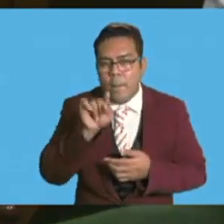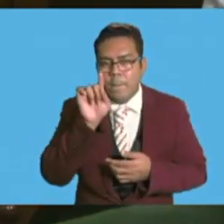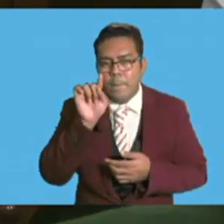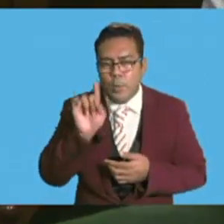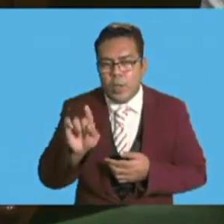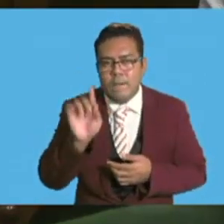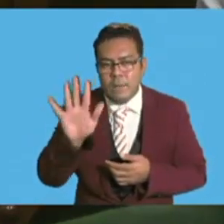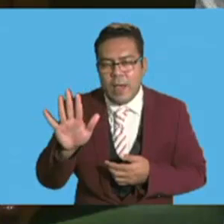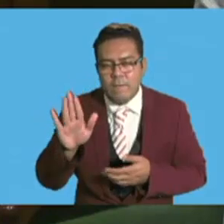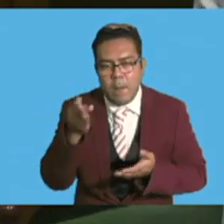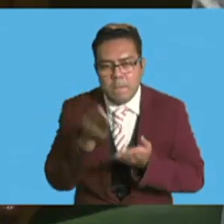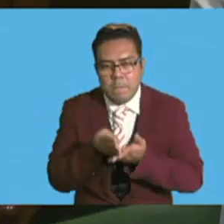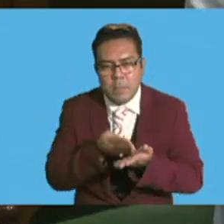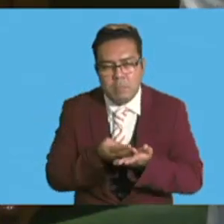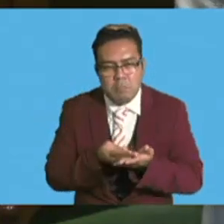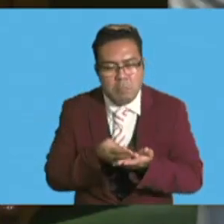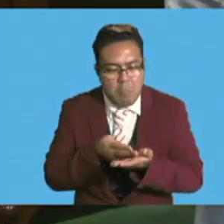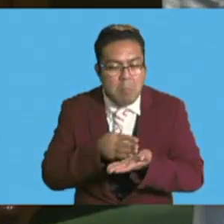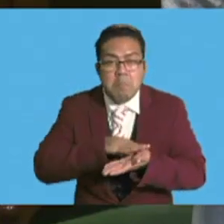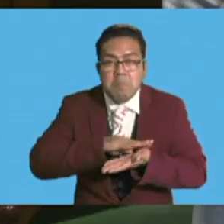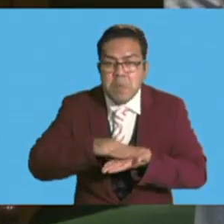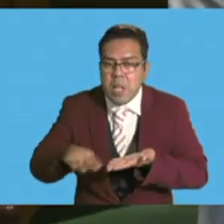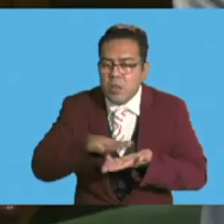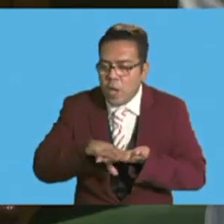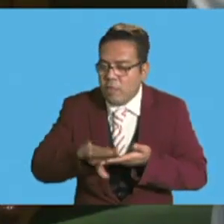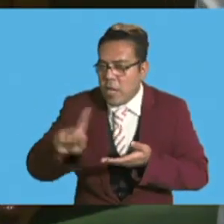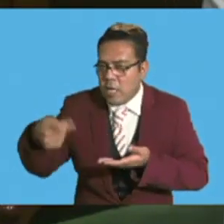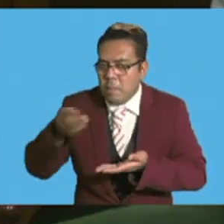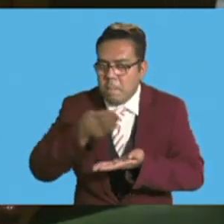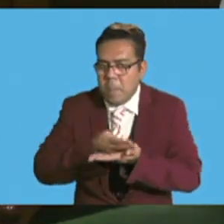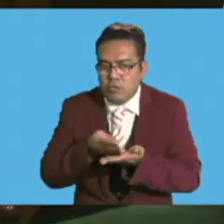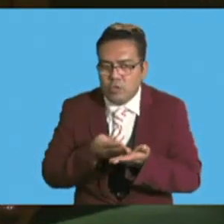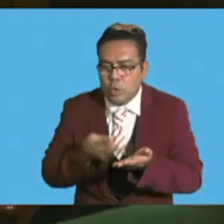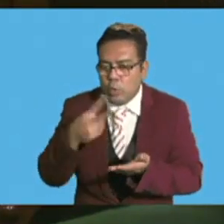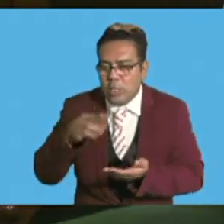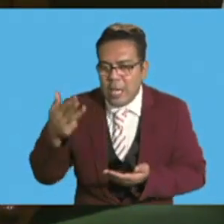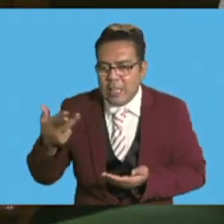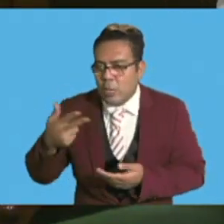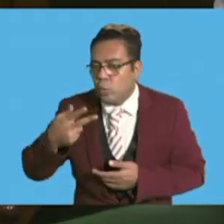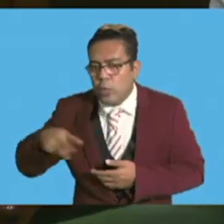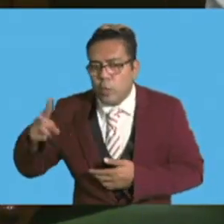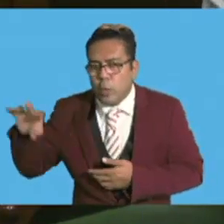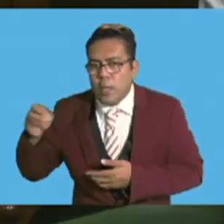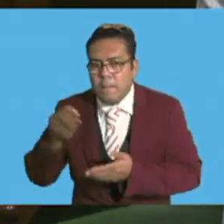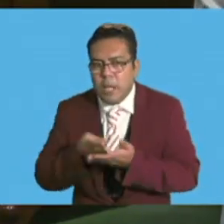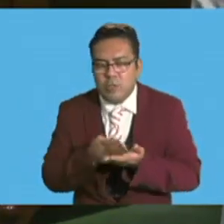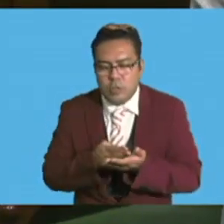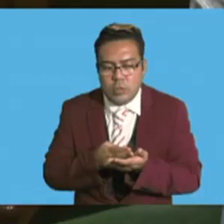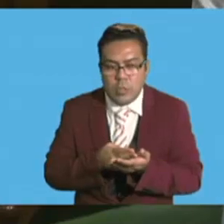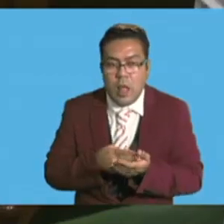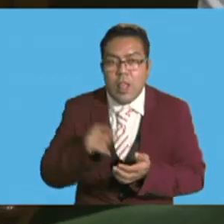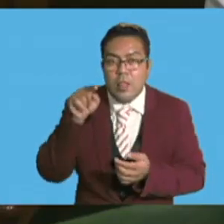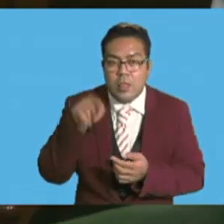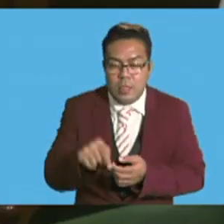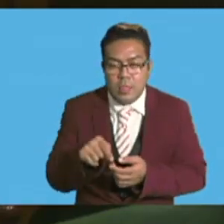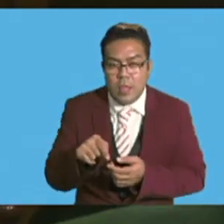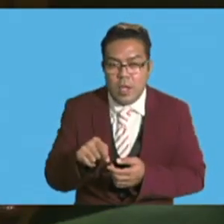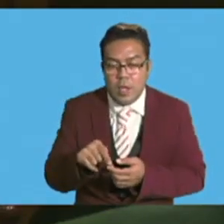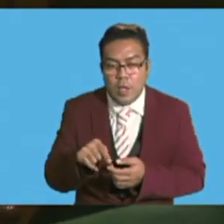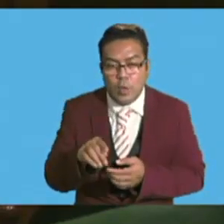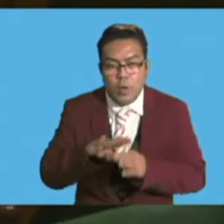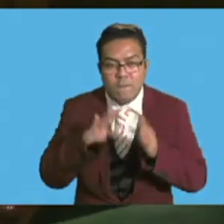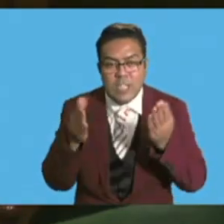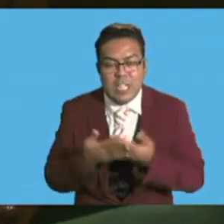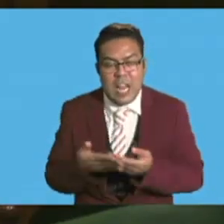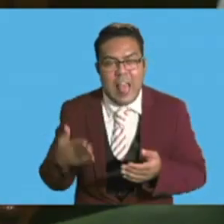the next budget year of 2019-2020. Honourable Speaker, the Global Health Framework of Universal Health Coverage has now